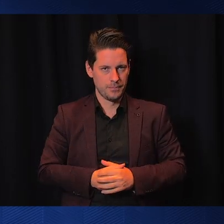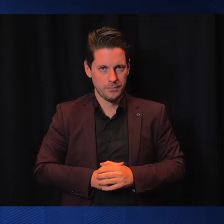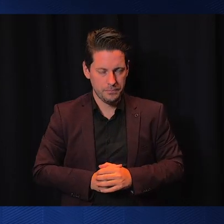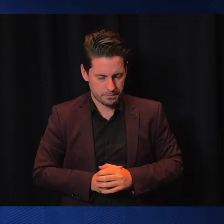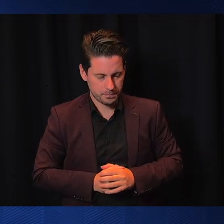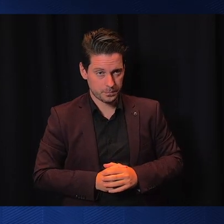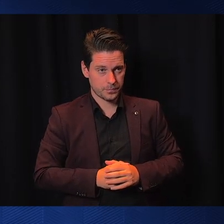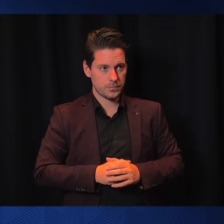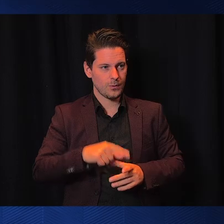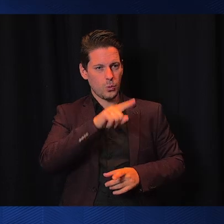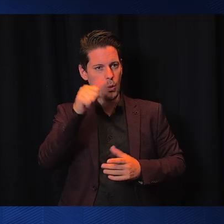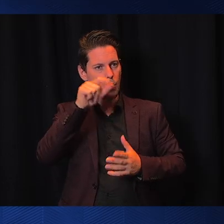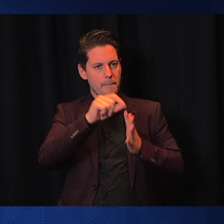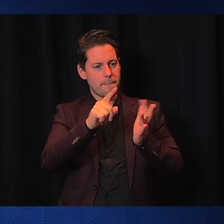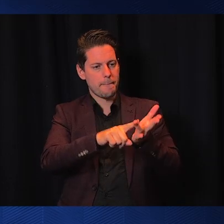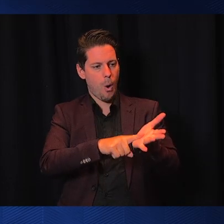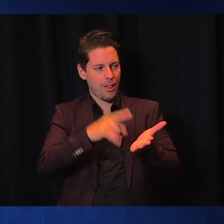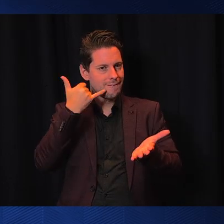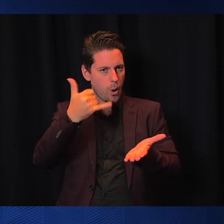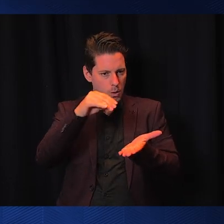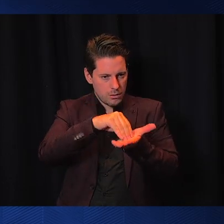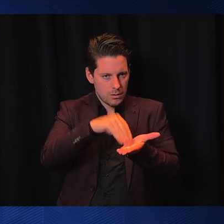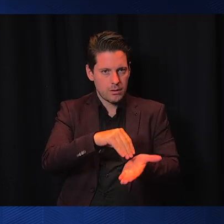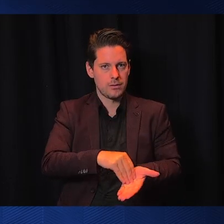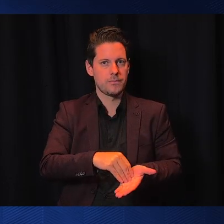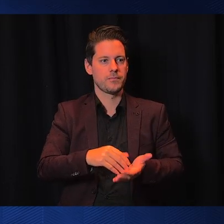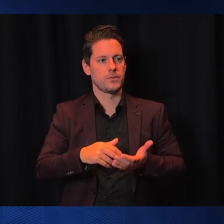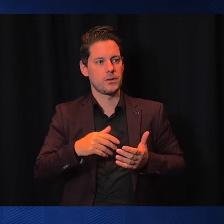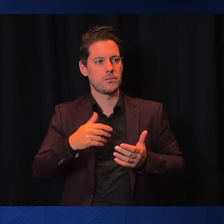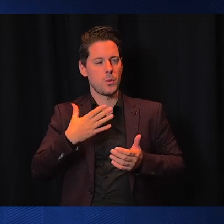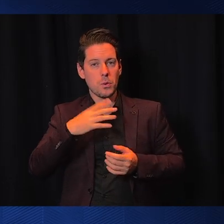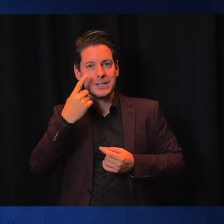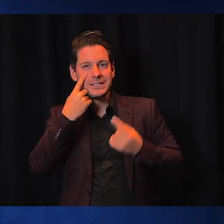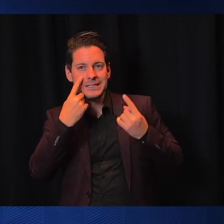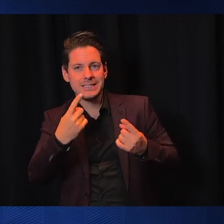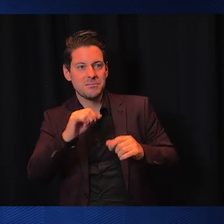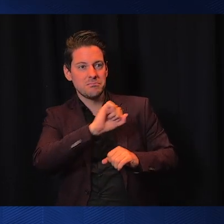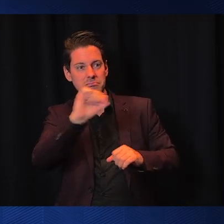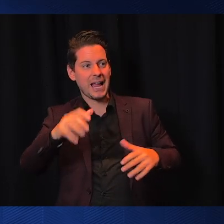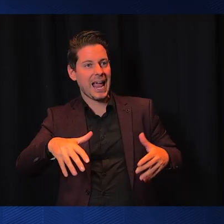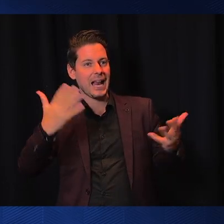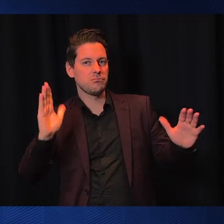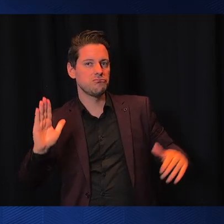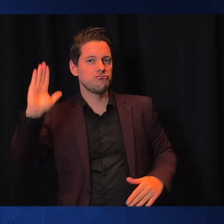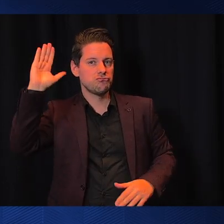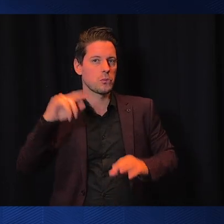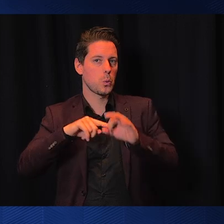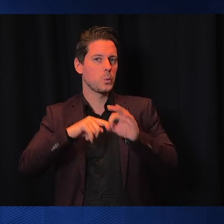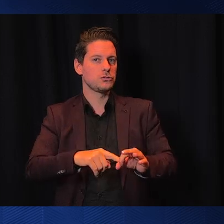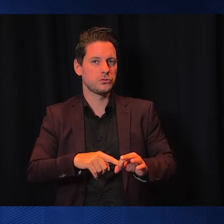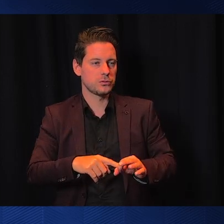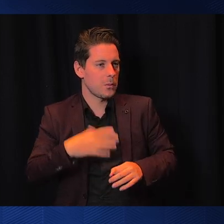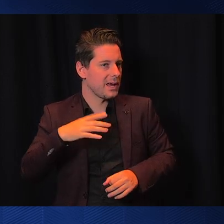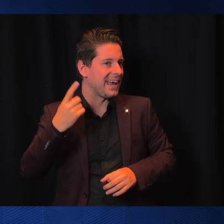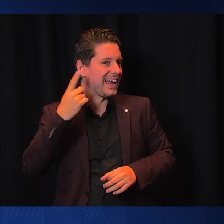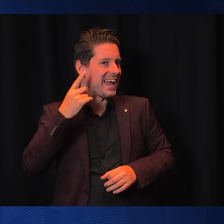pulling up the poll and putting in your responses, I would love to just see if there are any particular questions here in the room. I'd love to hear for